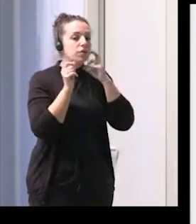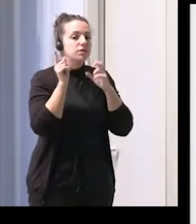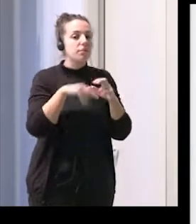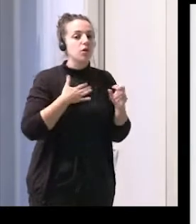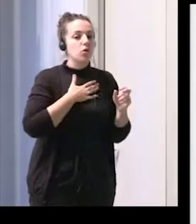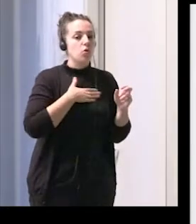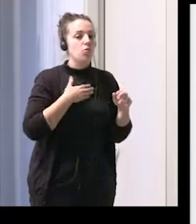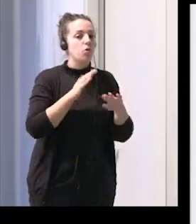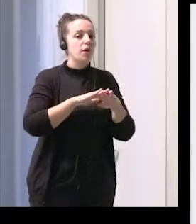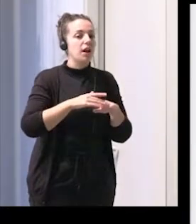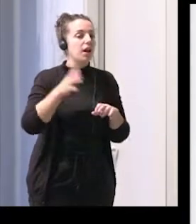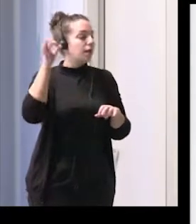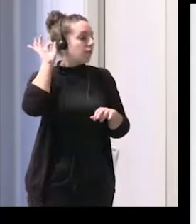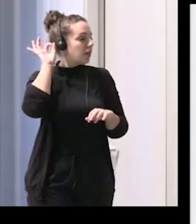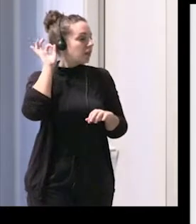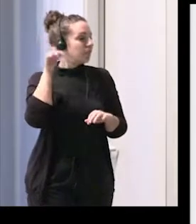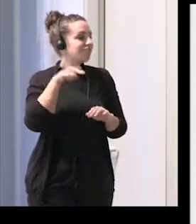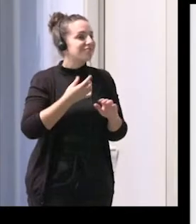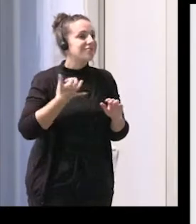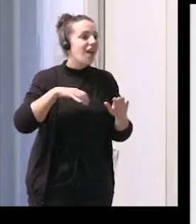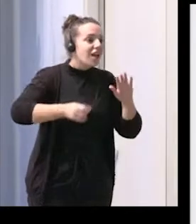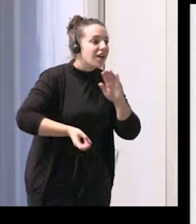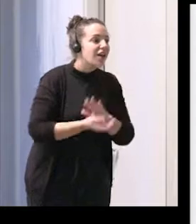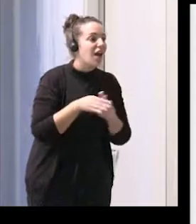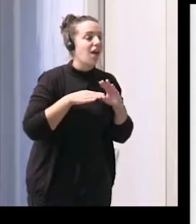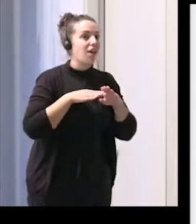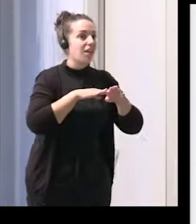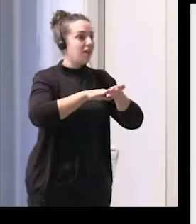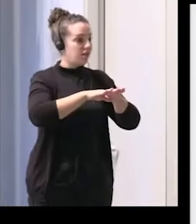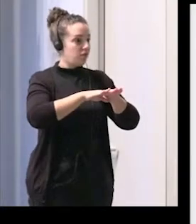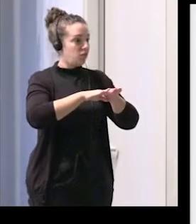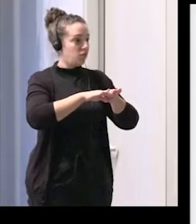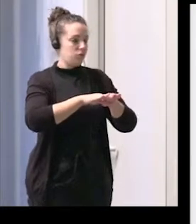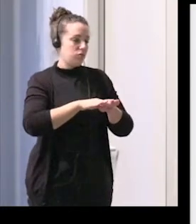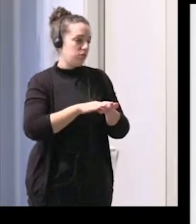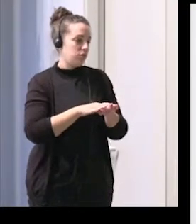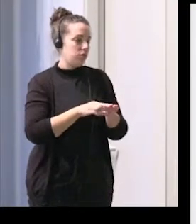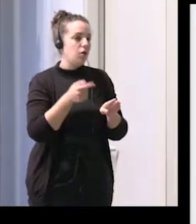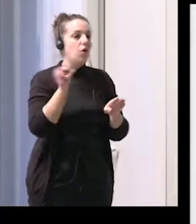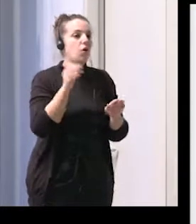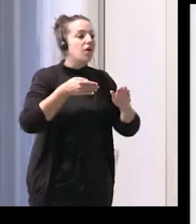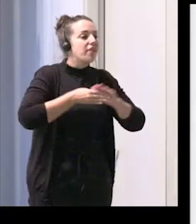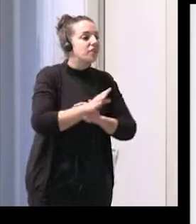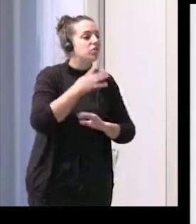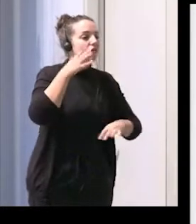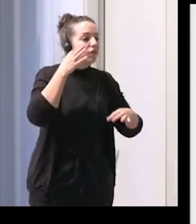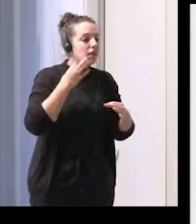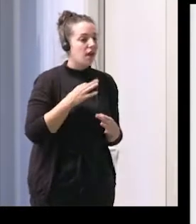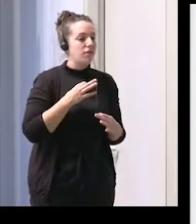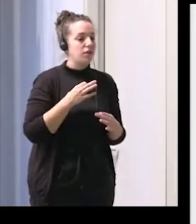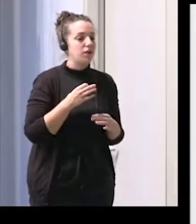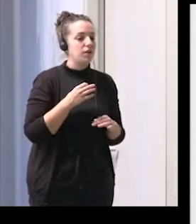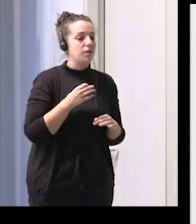we've actually created balanced or accurate access to intraoral level cues from soft sounds to loud